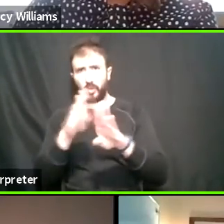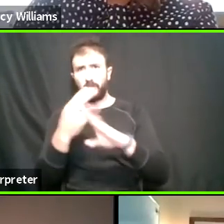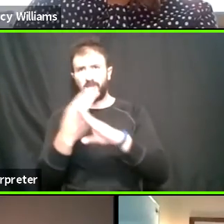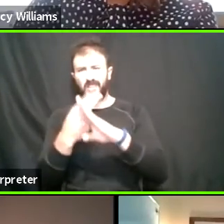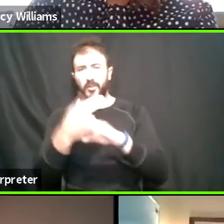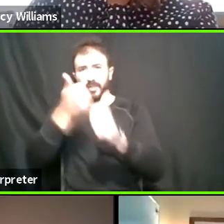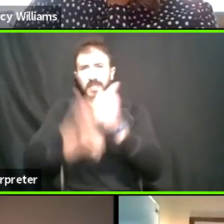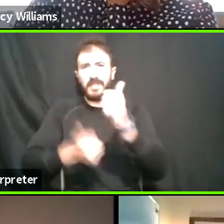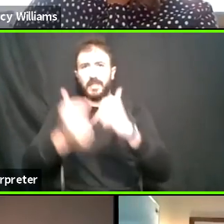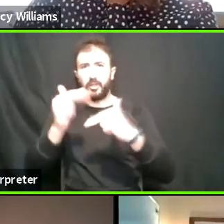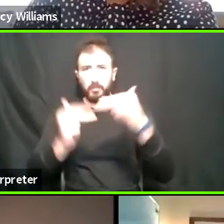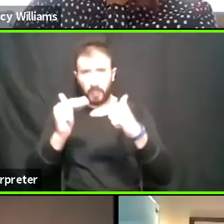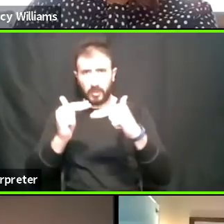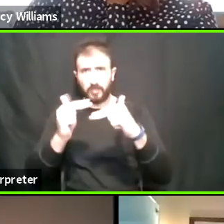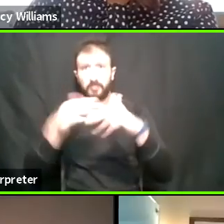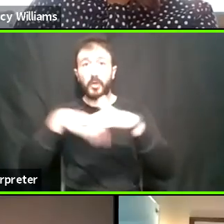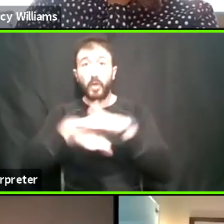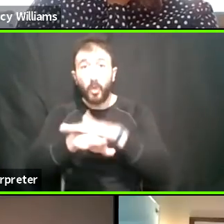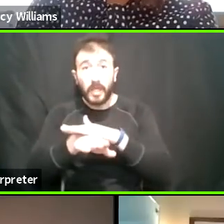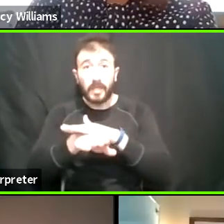with the thermometer and the questions.